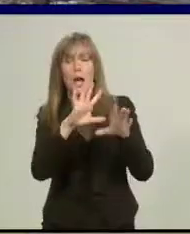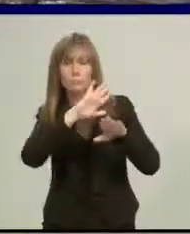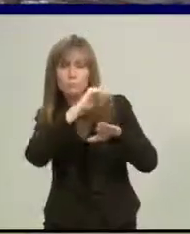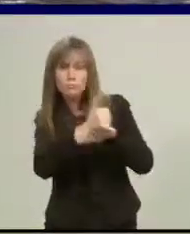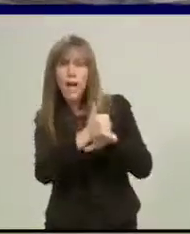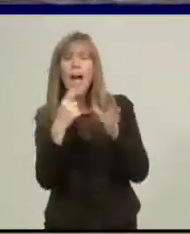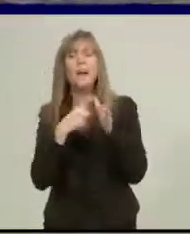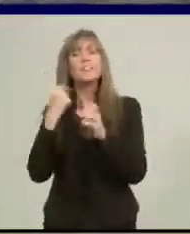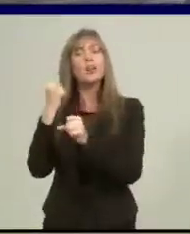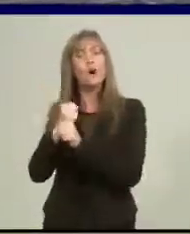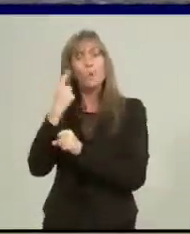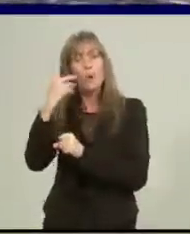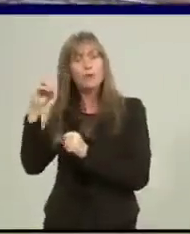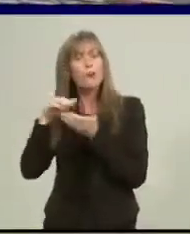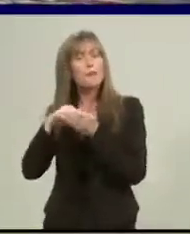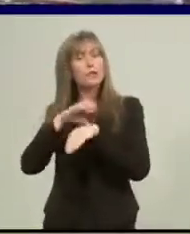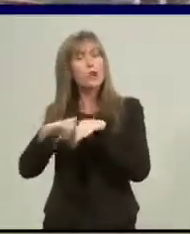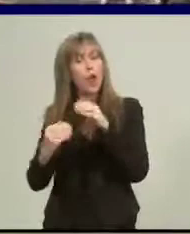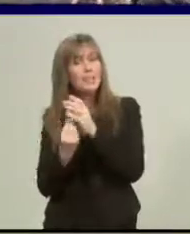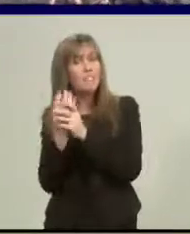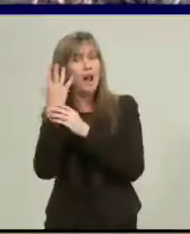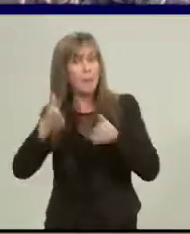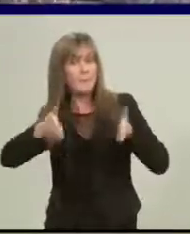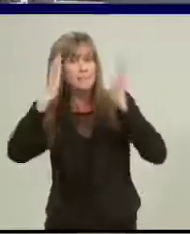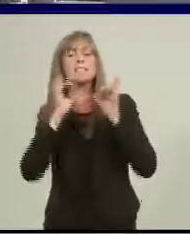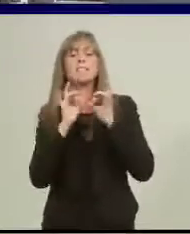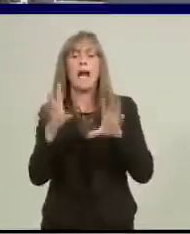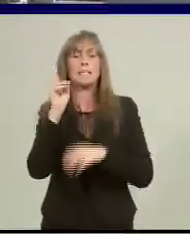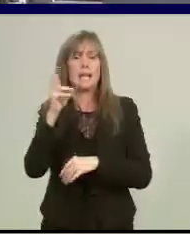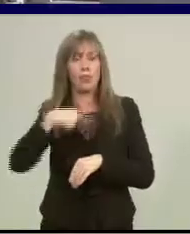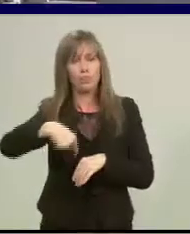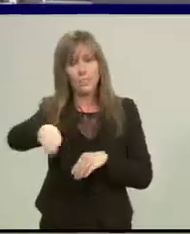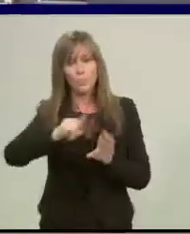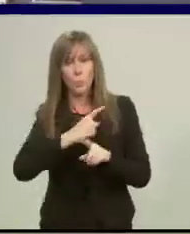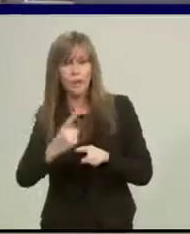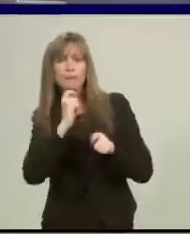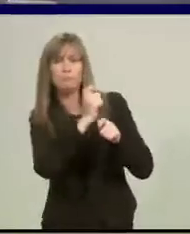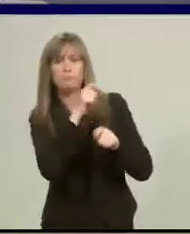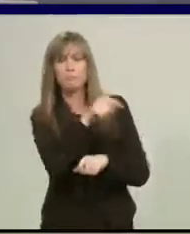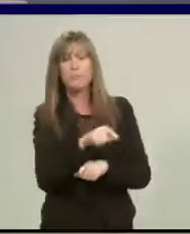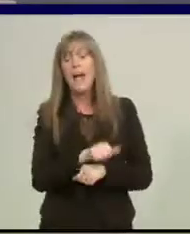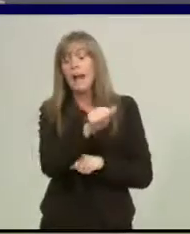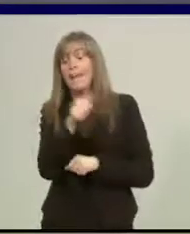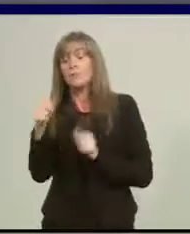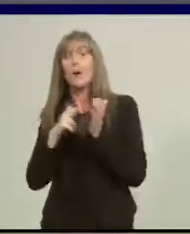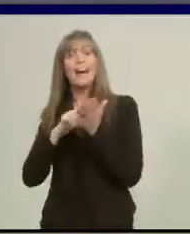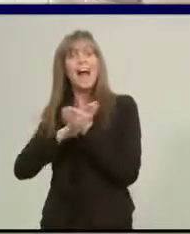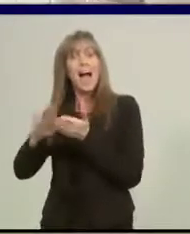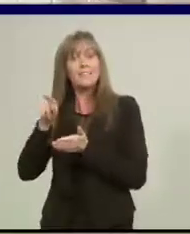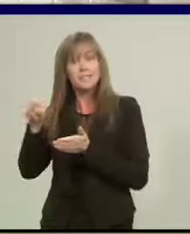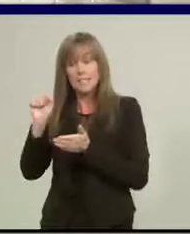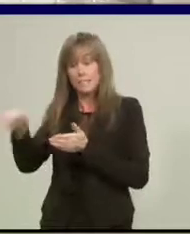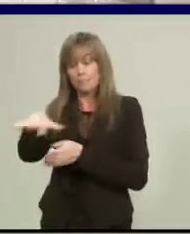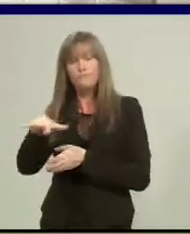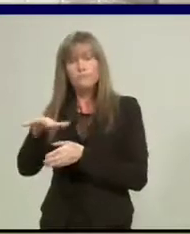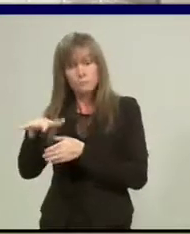Goff's $100 million development has restarted this week. Next door, Nick Hunt is pushing ahead with his site,